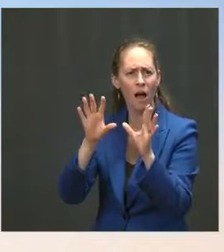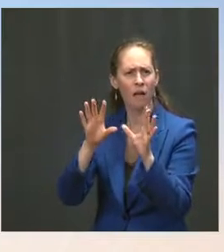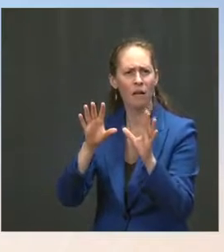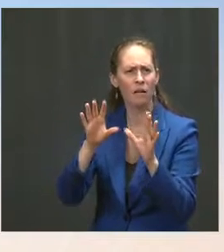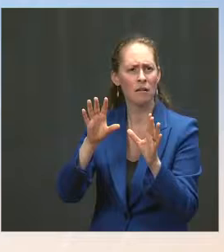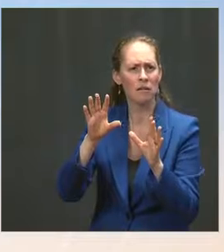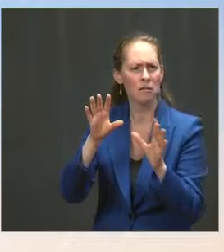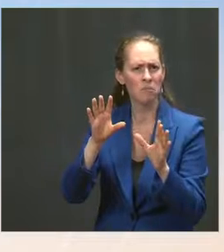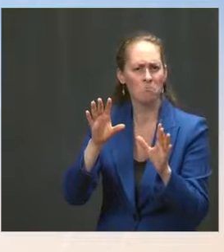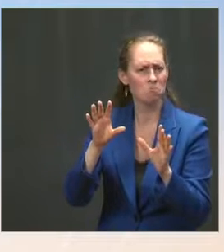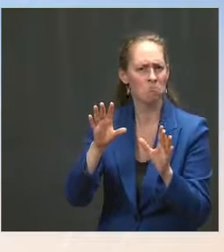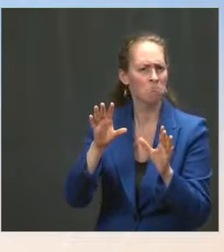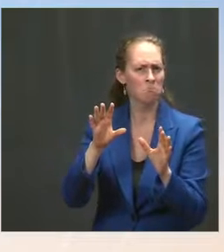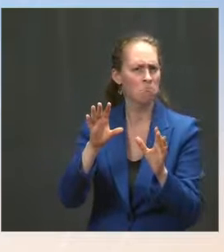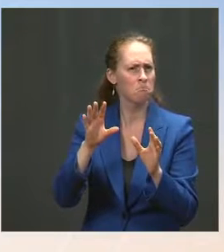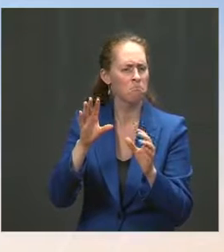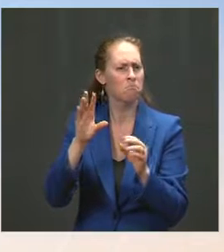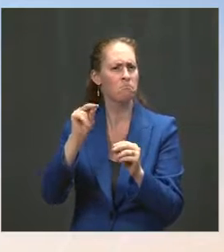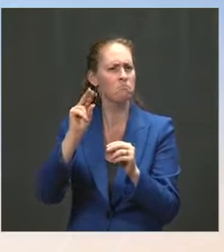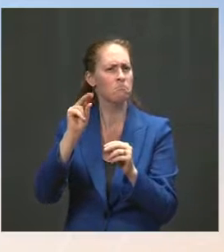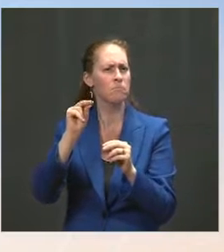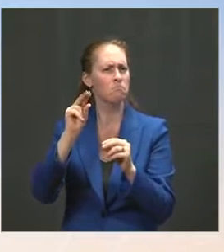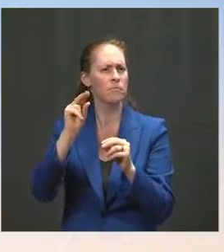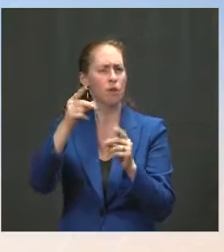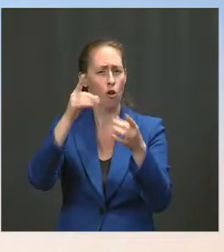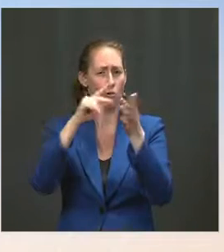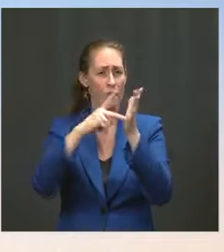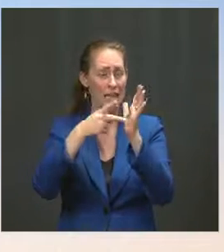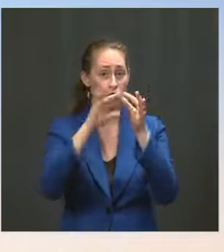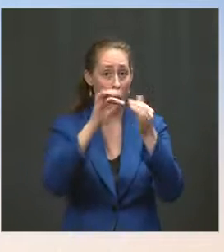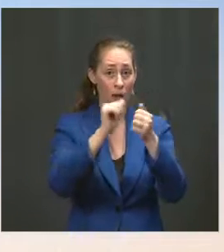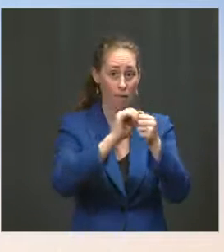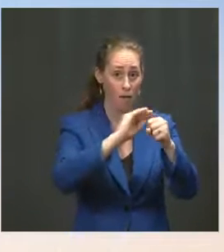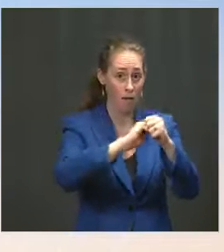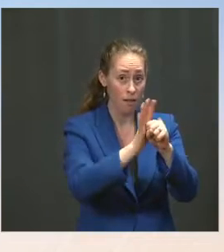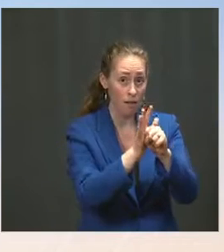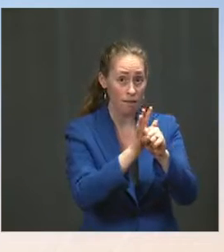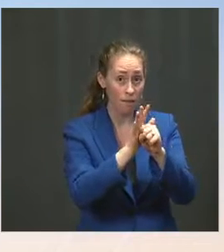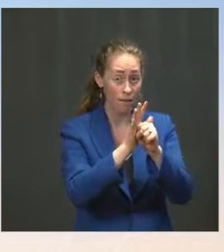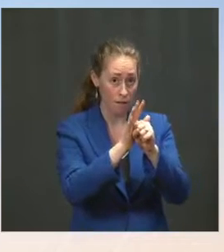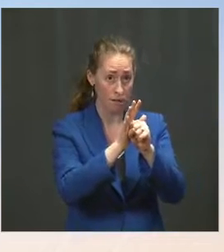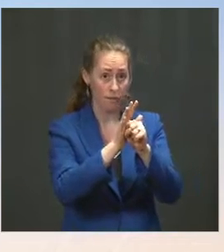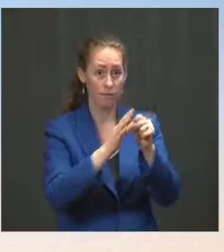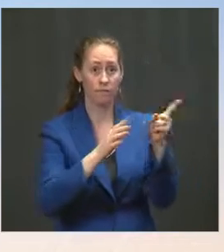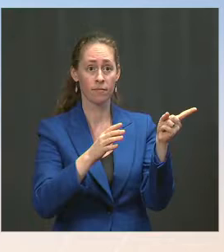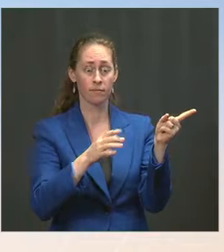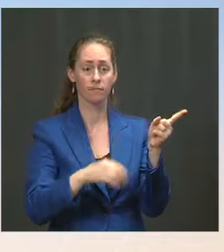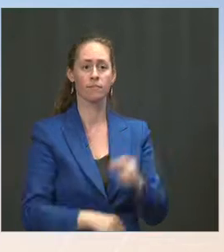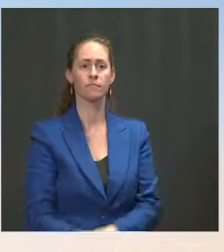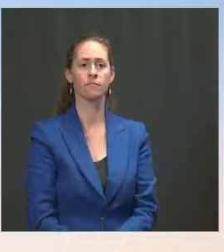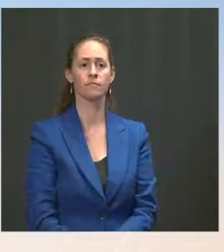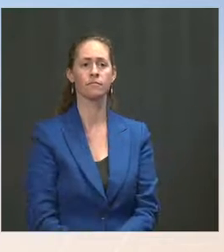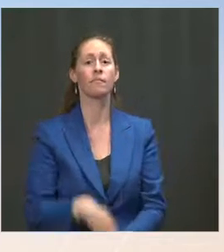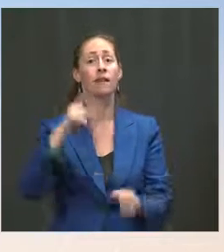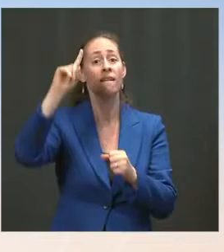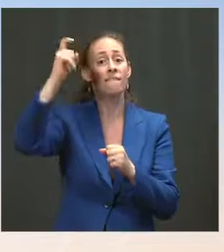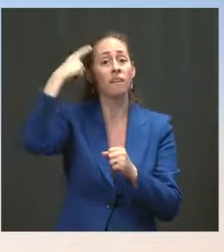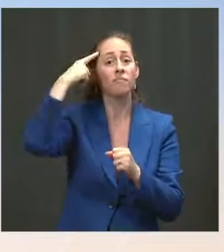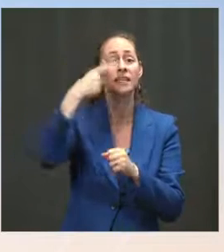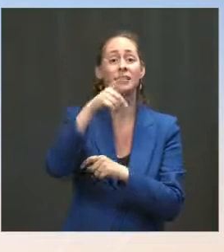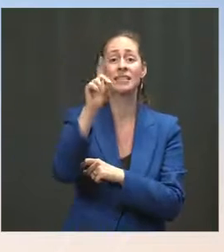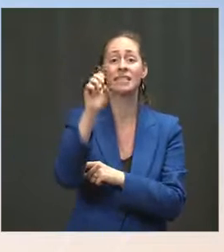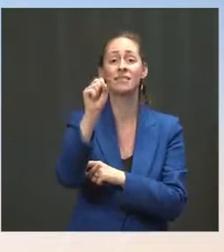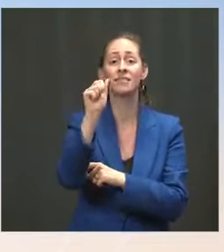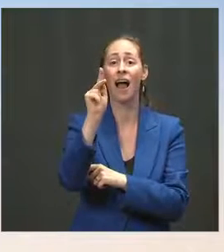virus, which we're trying to kneecap. And he does not seem to want to participate in that effort to kneecap the virus, hence our